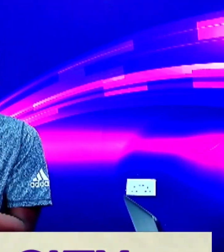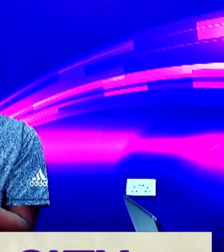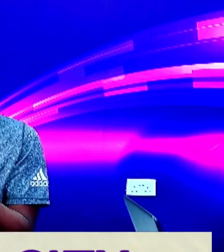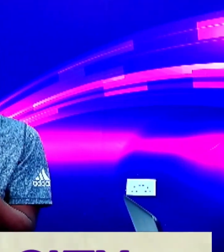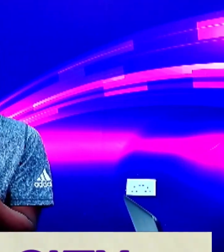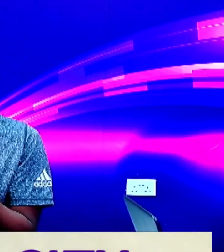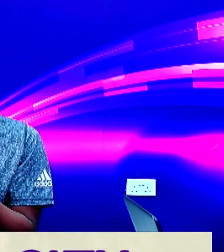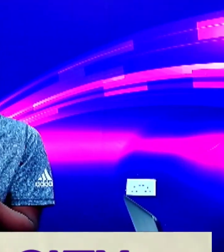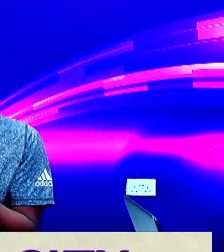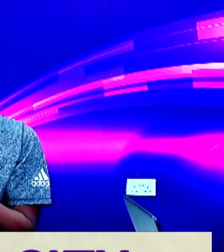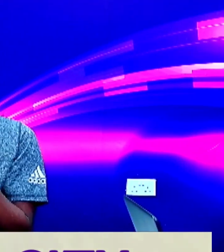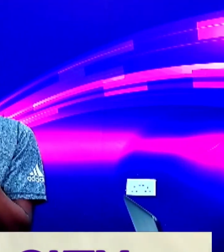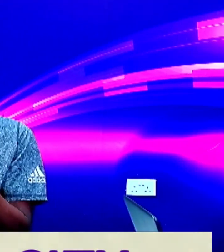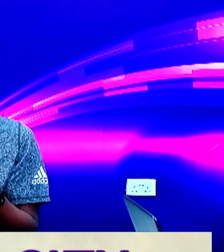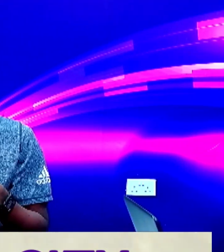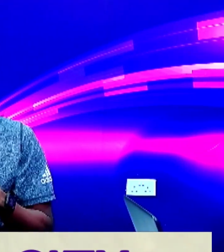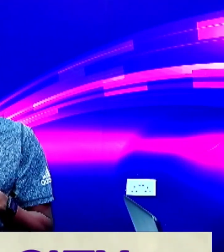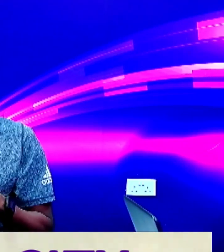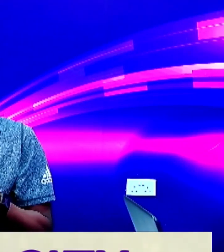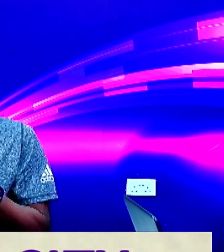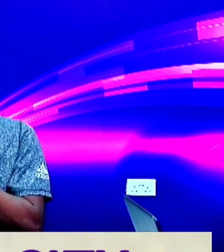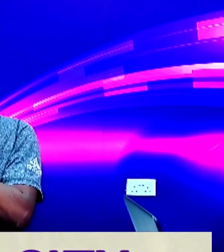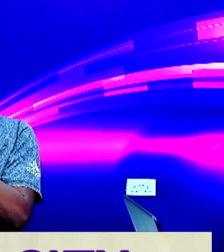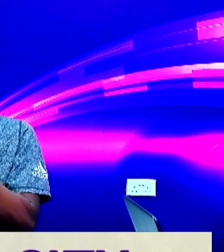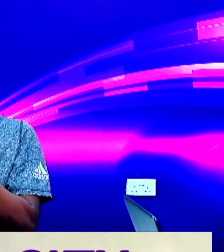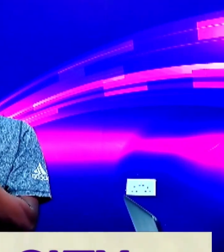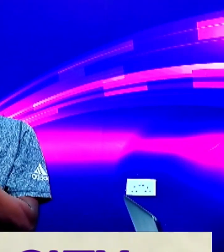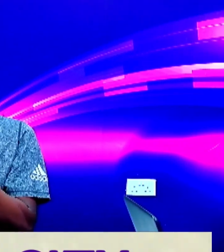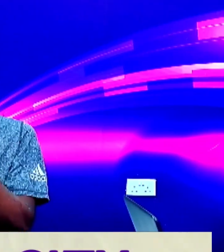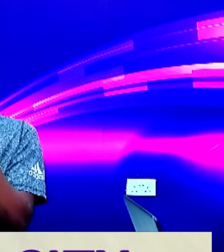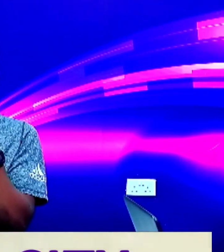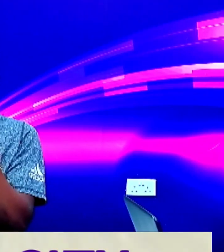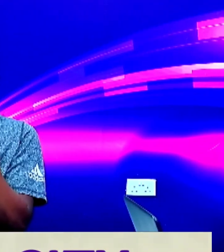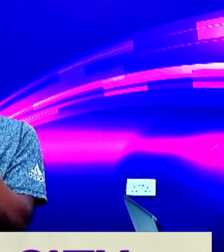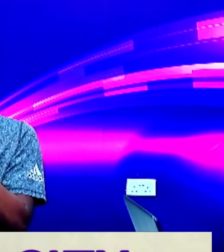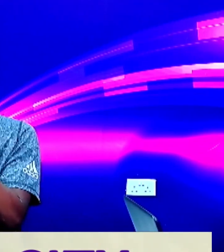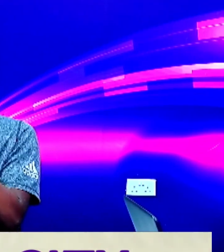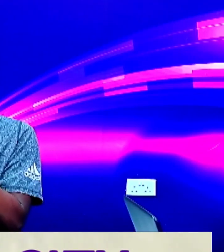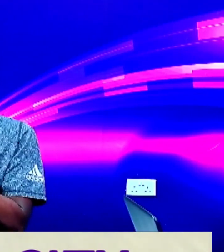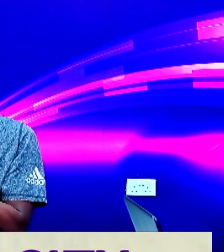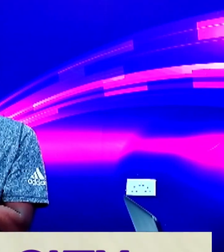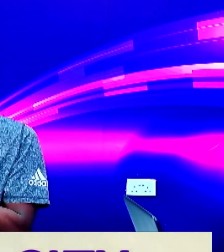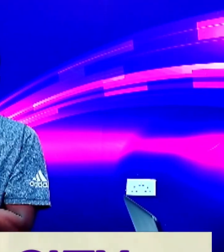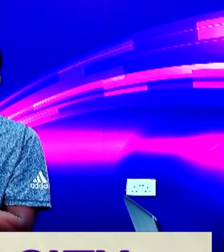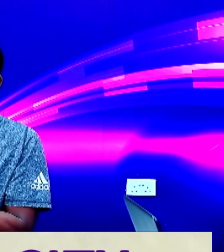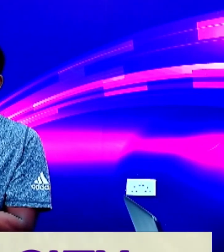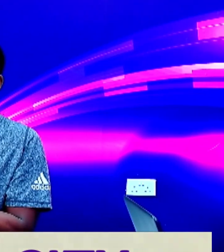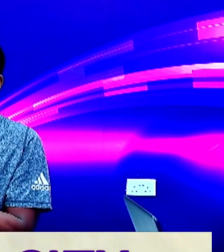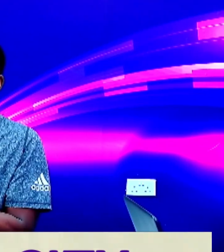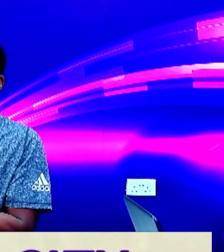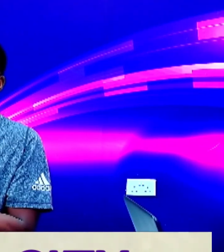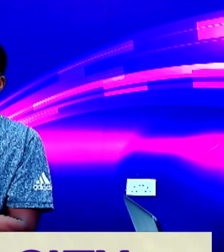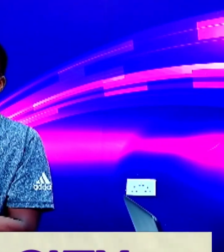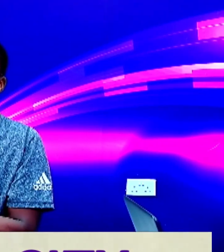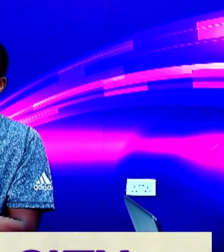Yes, honestly, because many people call us